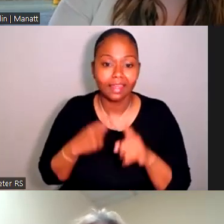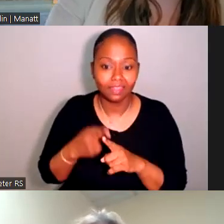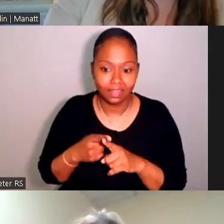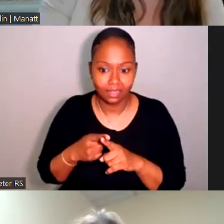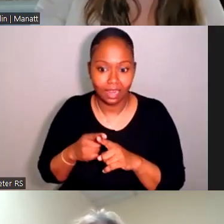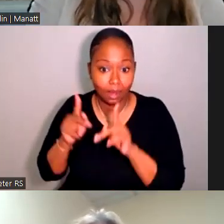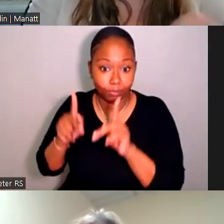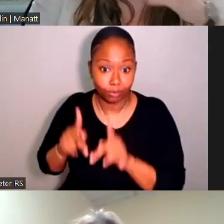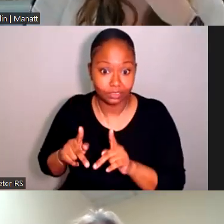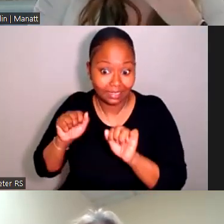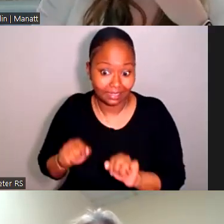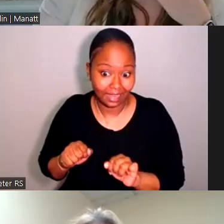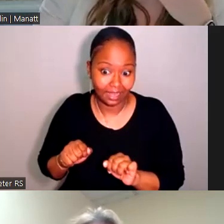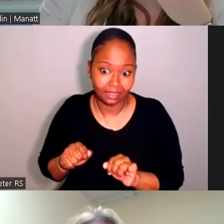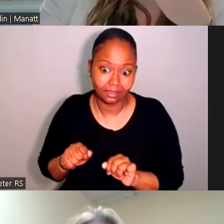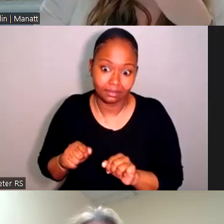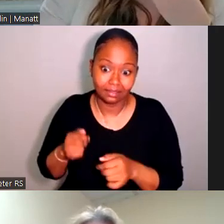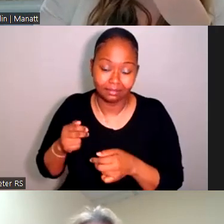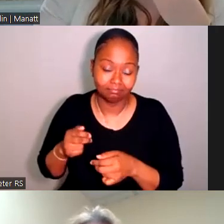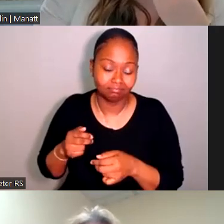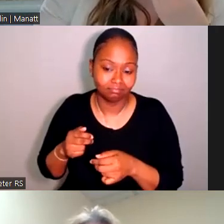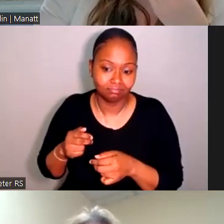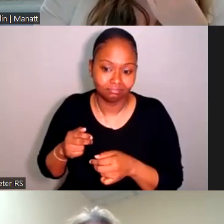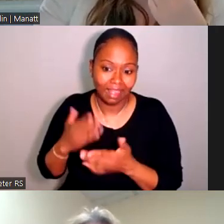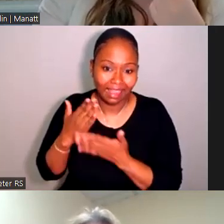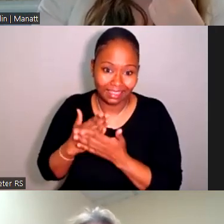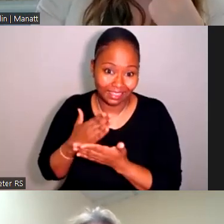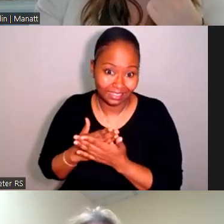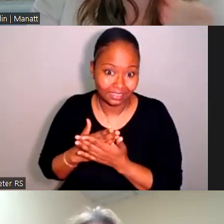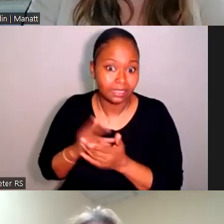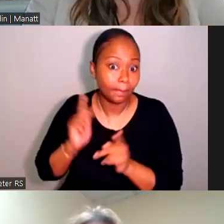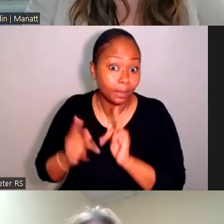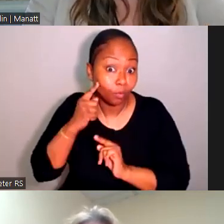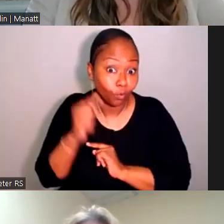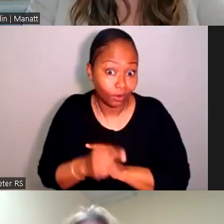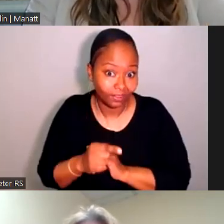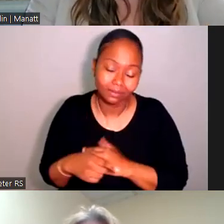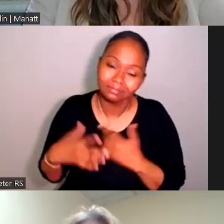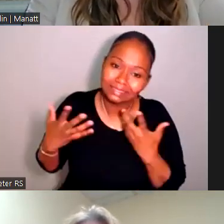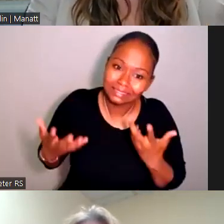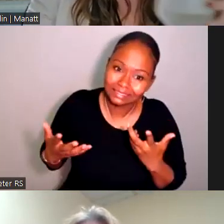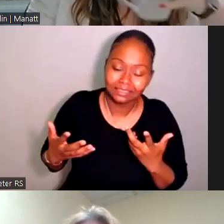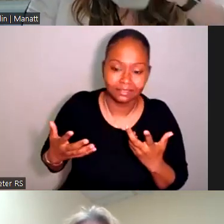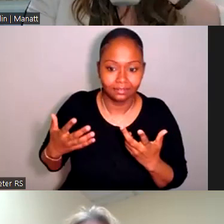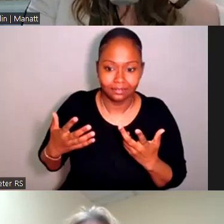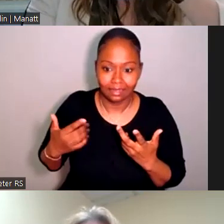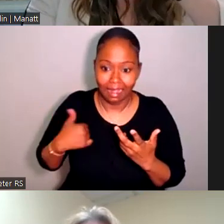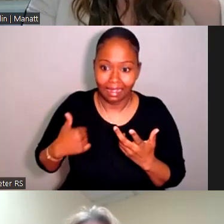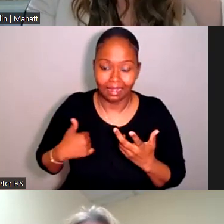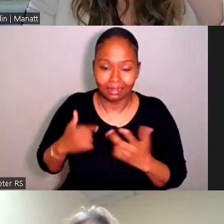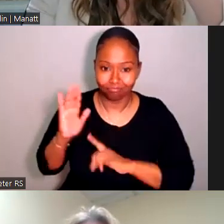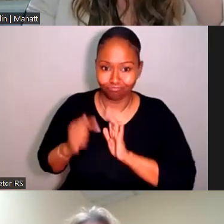them. I think I speak for a lot of ombudsmen that that can be a real nightmare when the